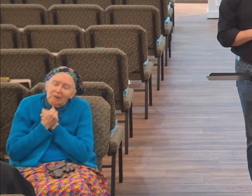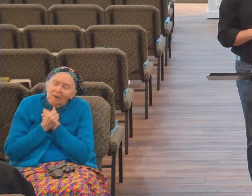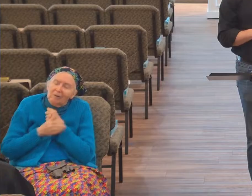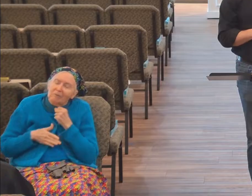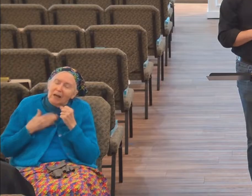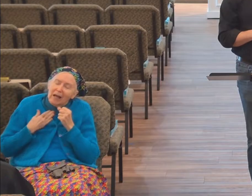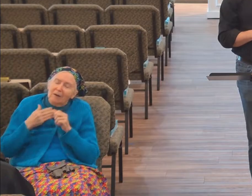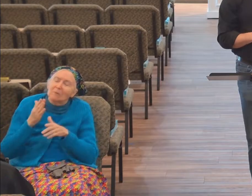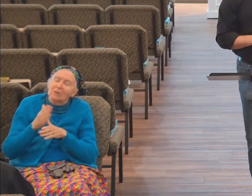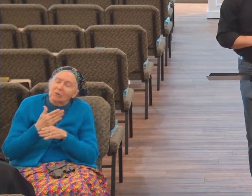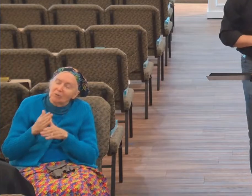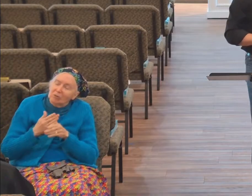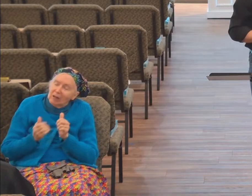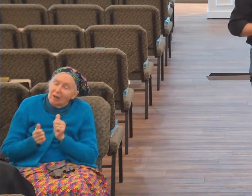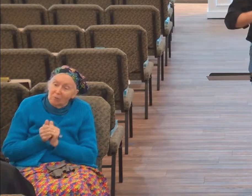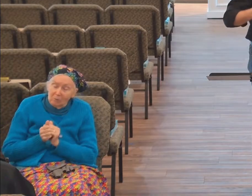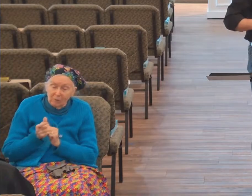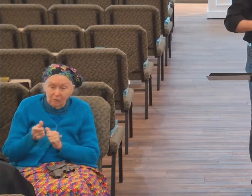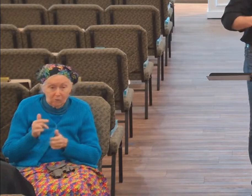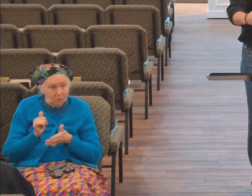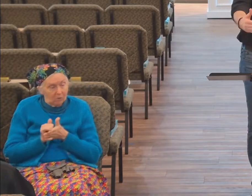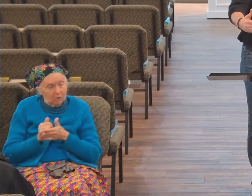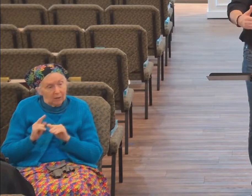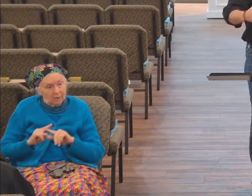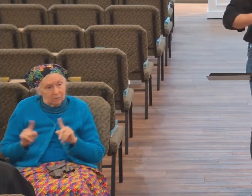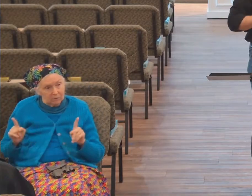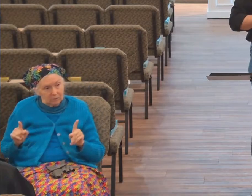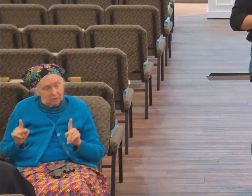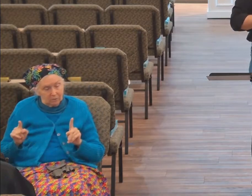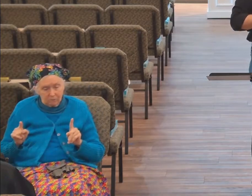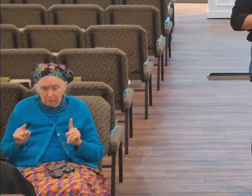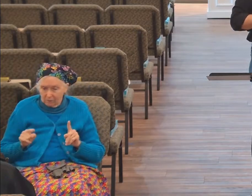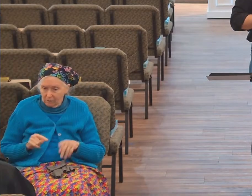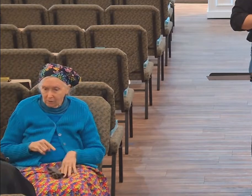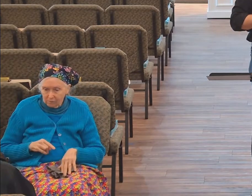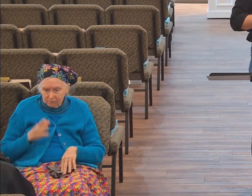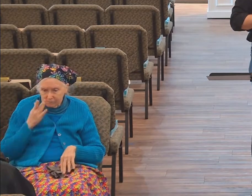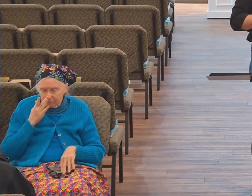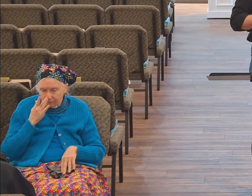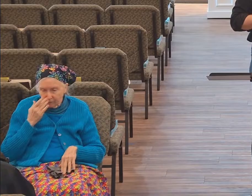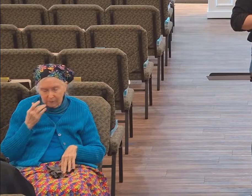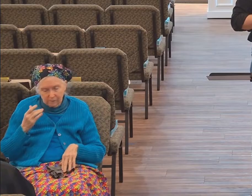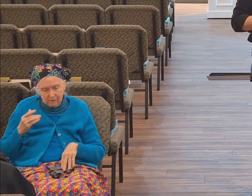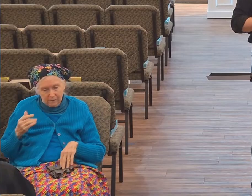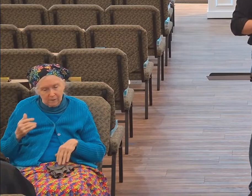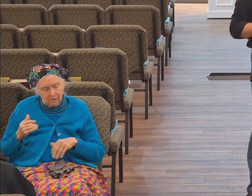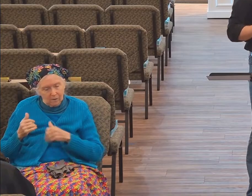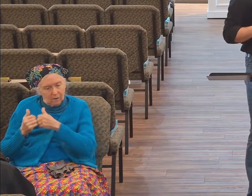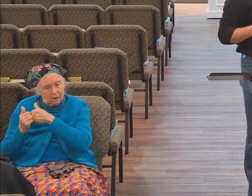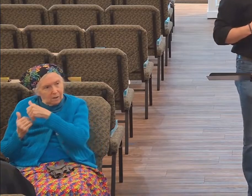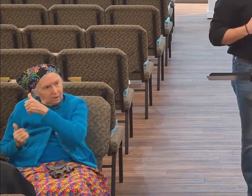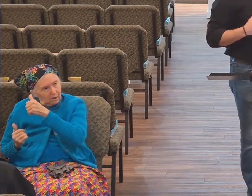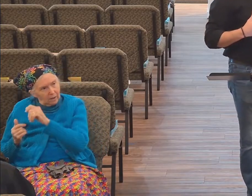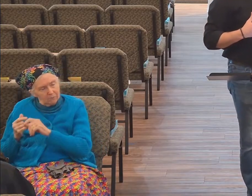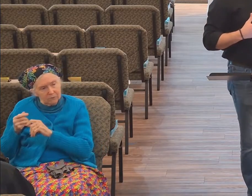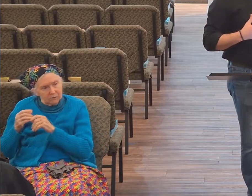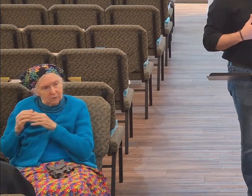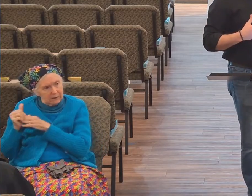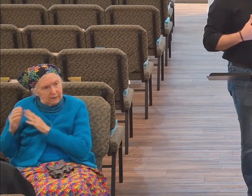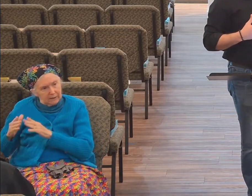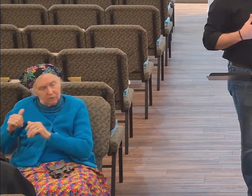That's different. Remember the gap between the leader and everybody else? What does he say? We bridged that gap.